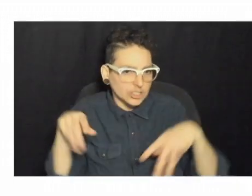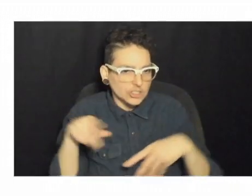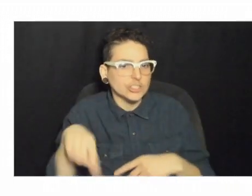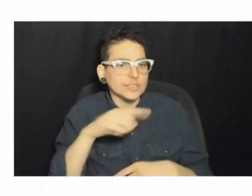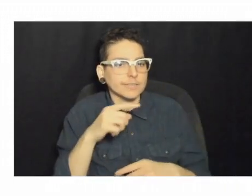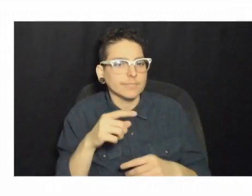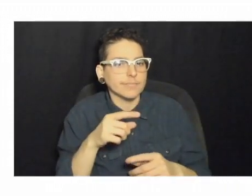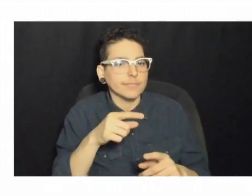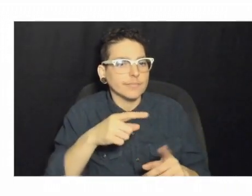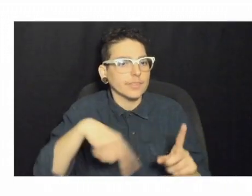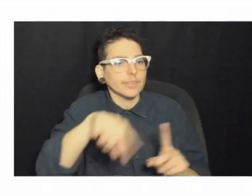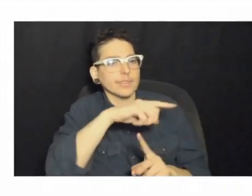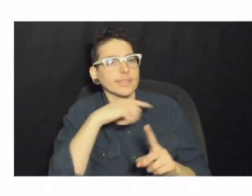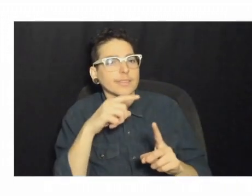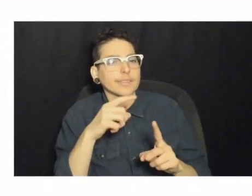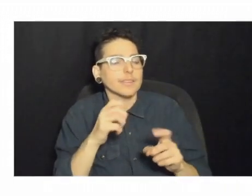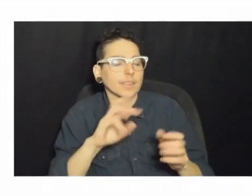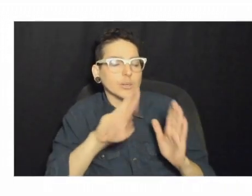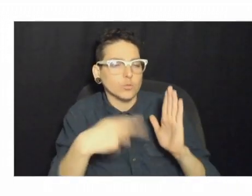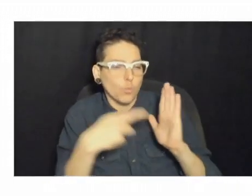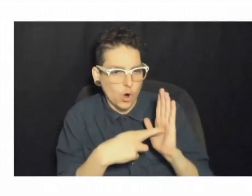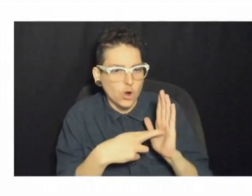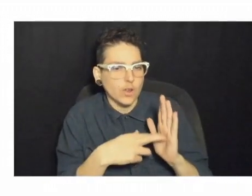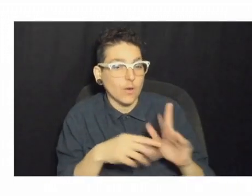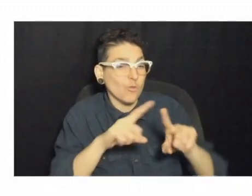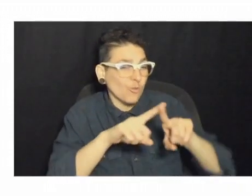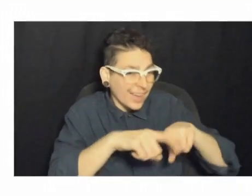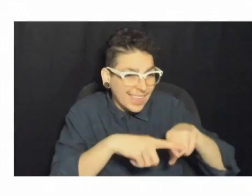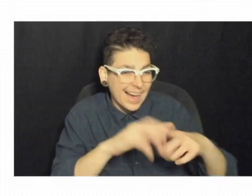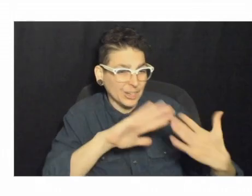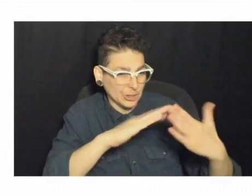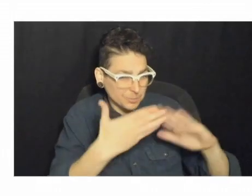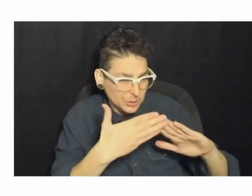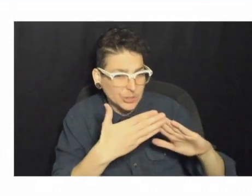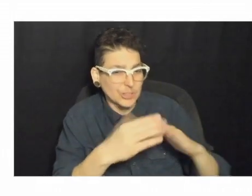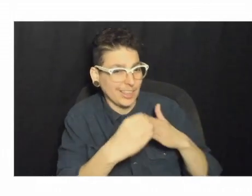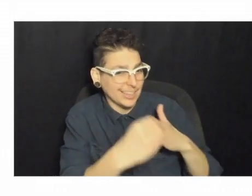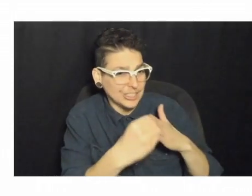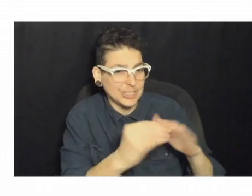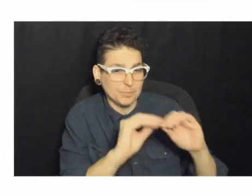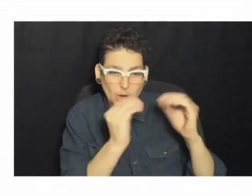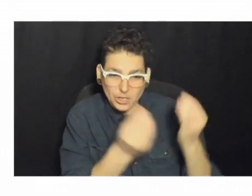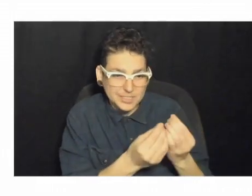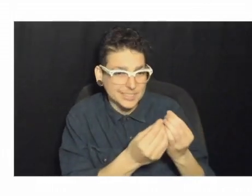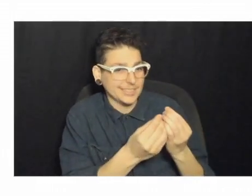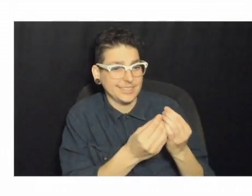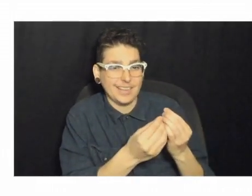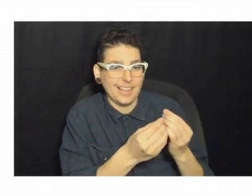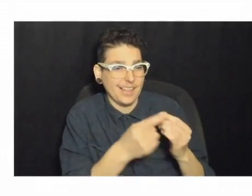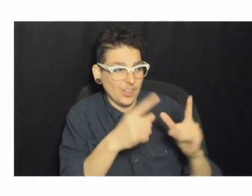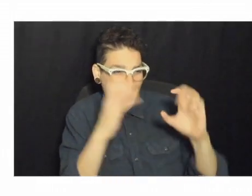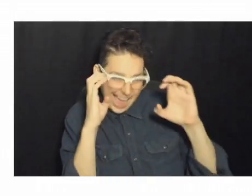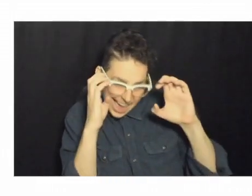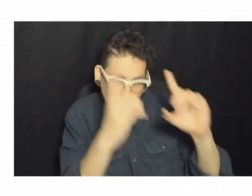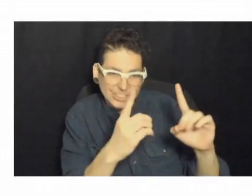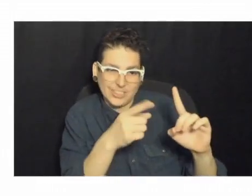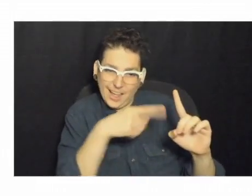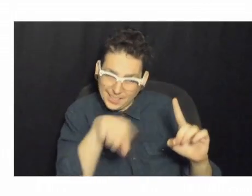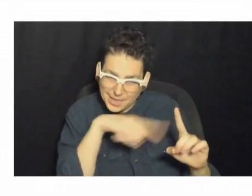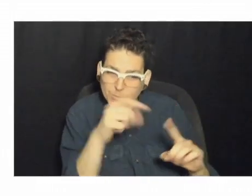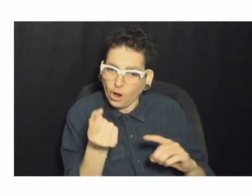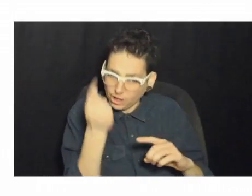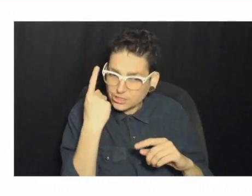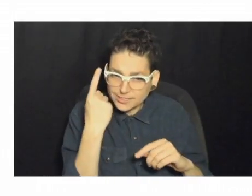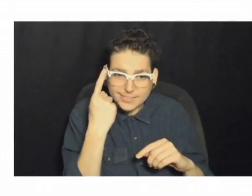leaders, organizations to educate them and have that educate, because they're going to stay in their community. So if again, every